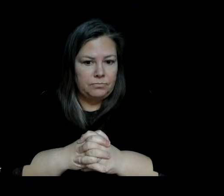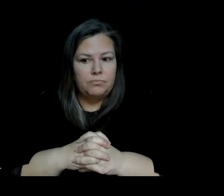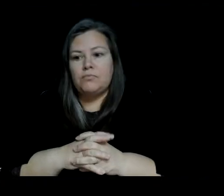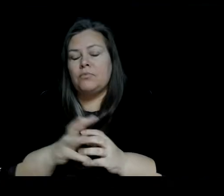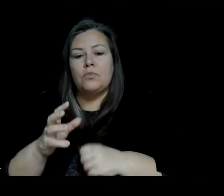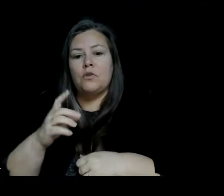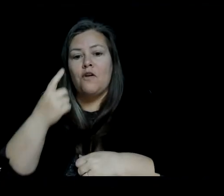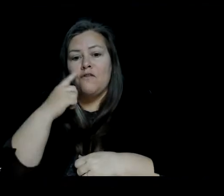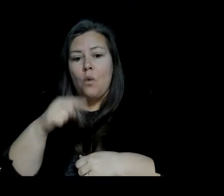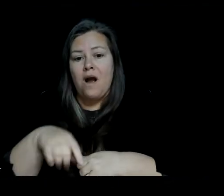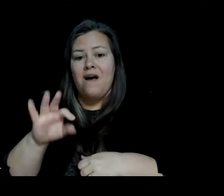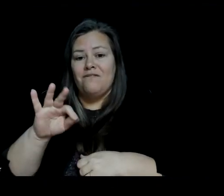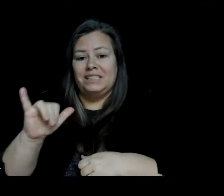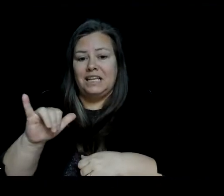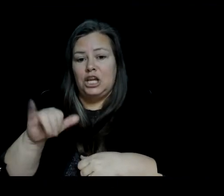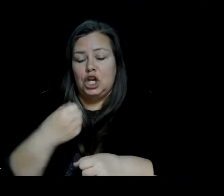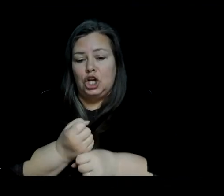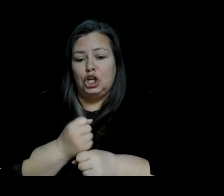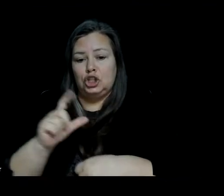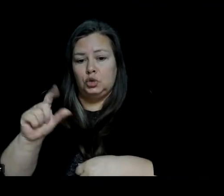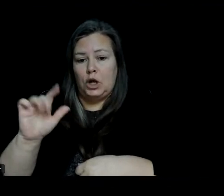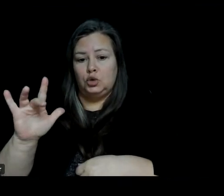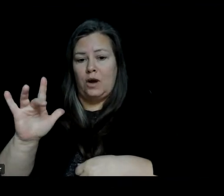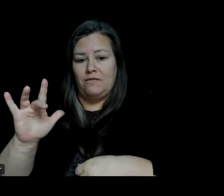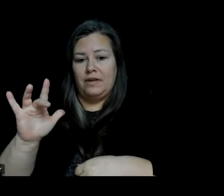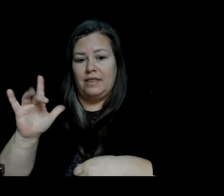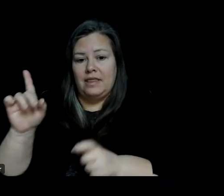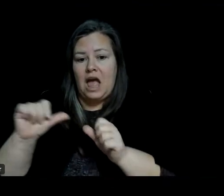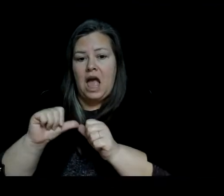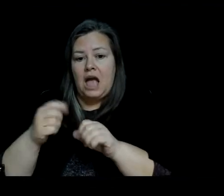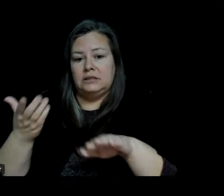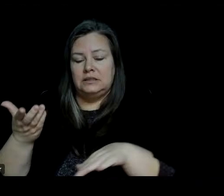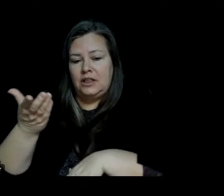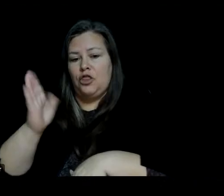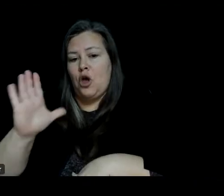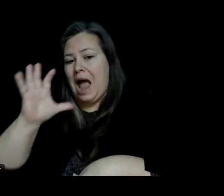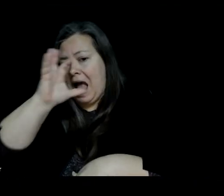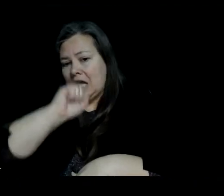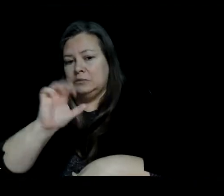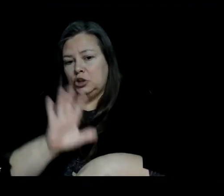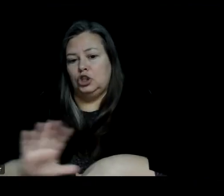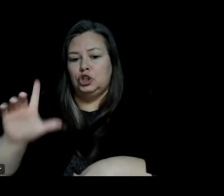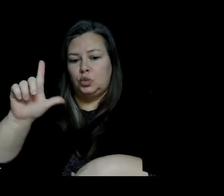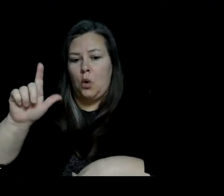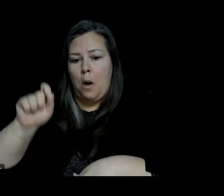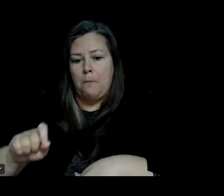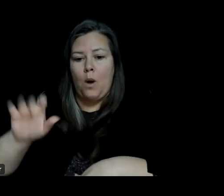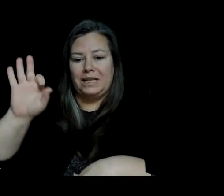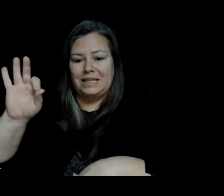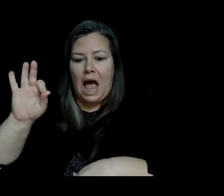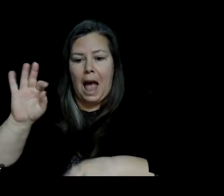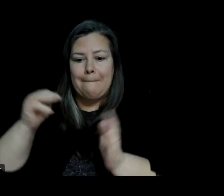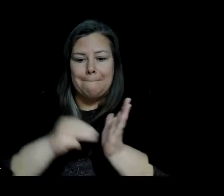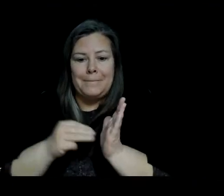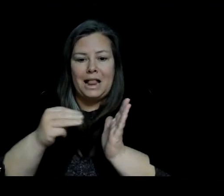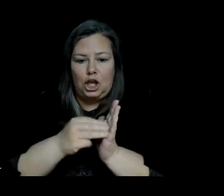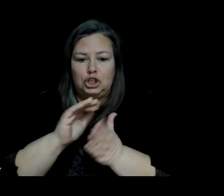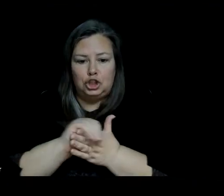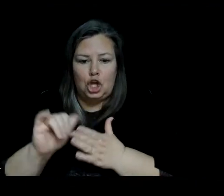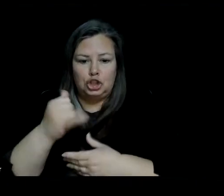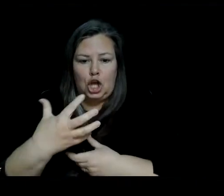For fiscal year 2025, the agency submits a revised estimate of $21.9 million.